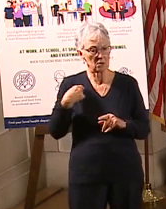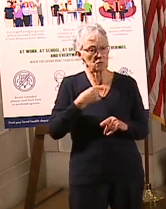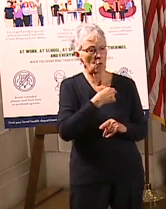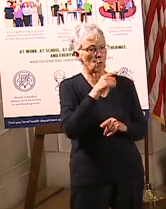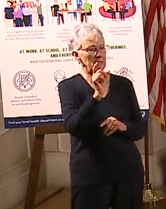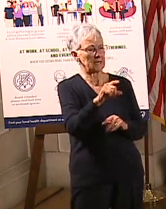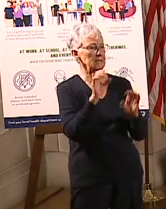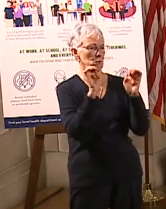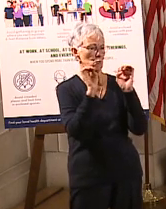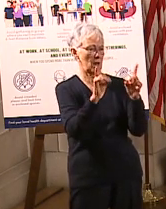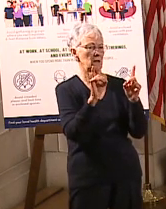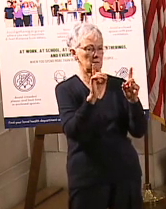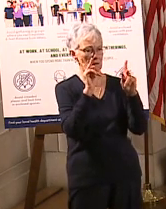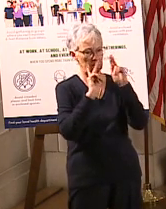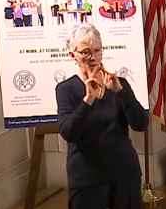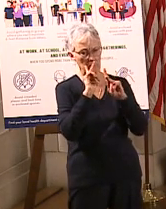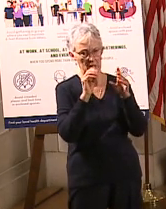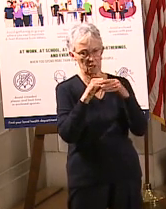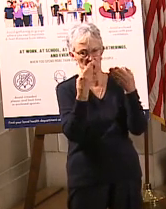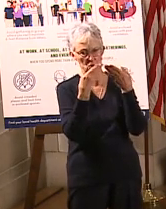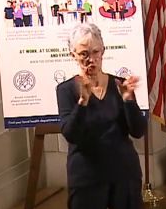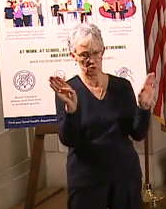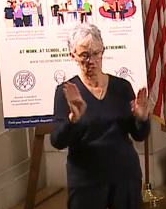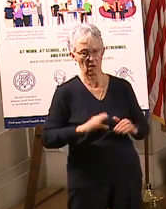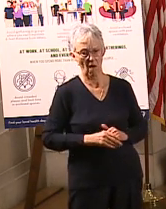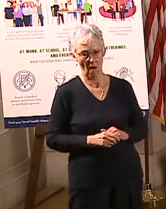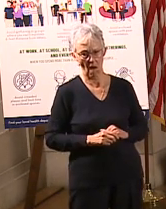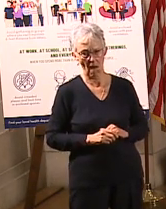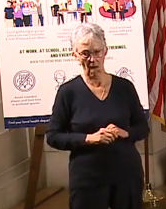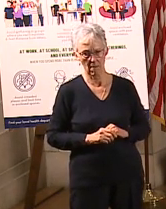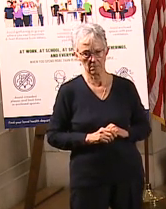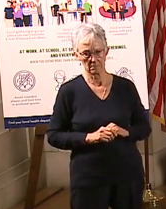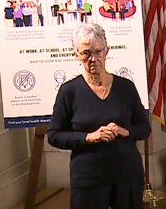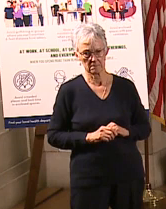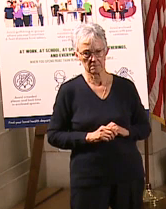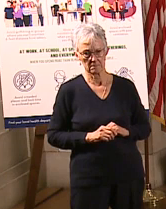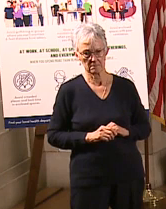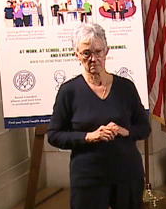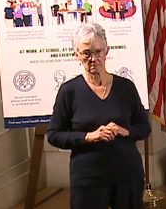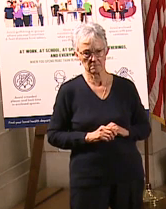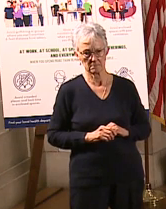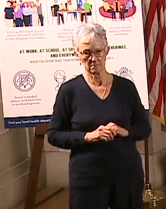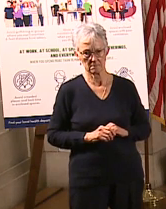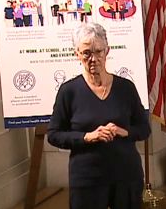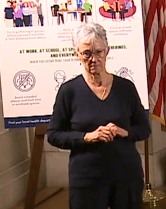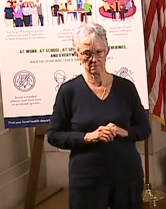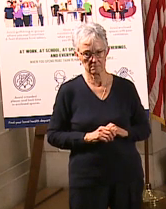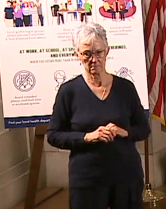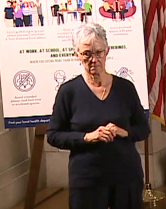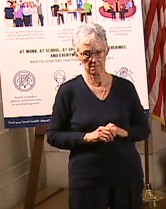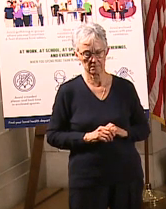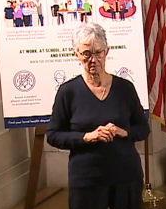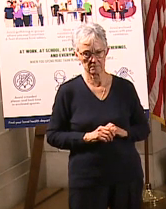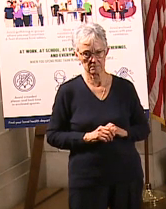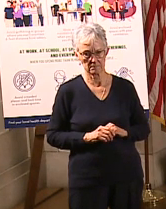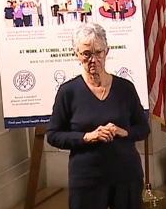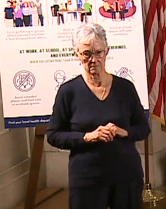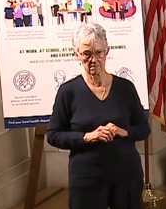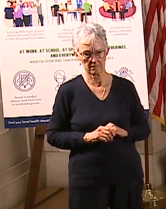try to speak there also. So are these investigations that you've been working on started from the public tips, or is it